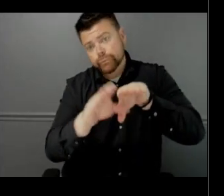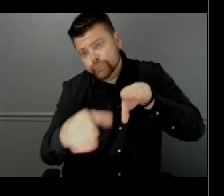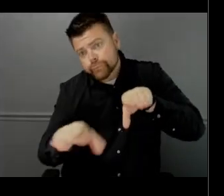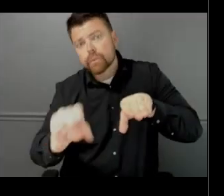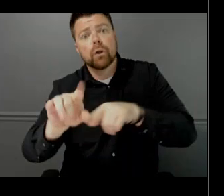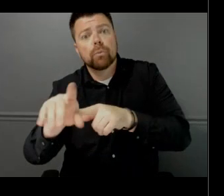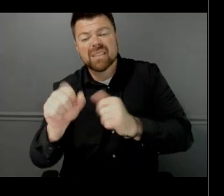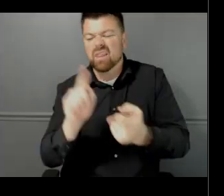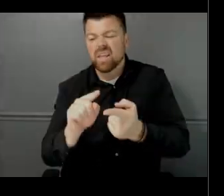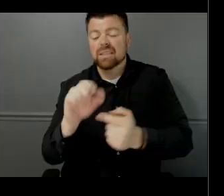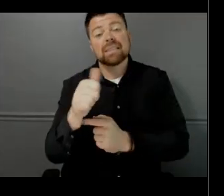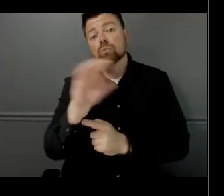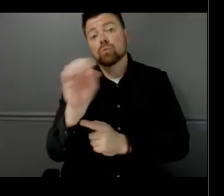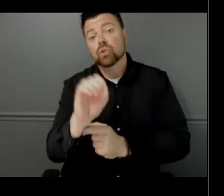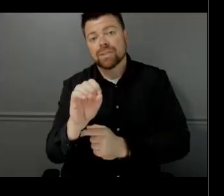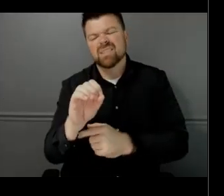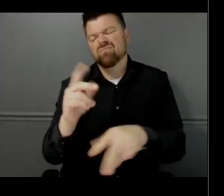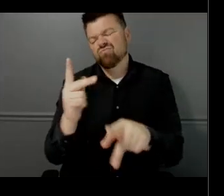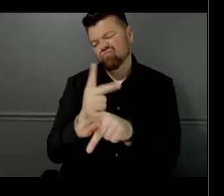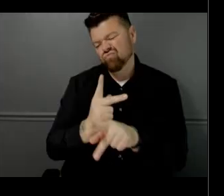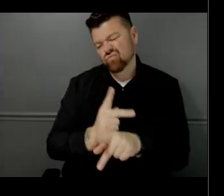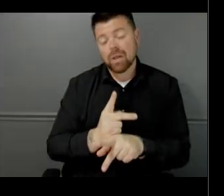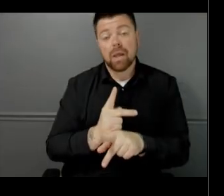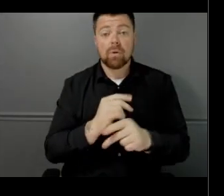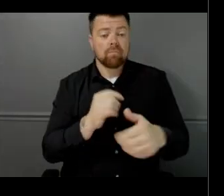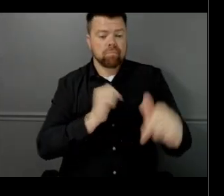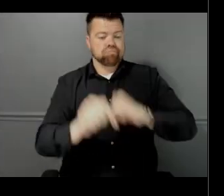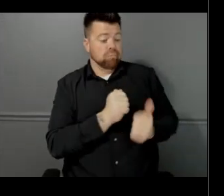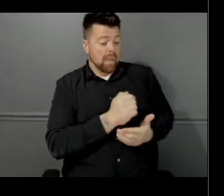10% calculated in step A.